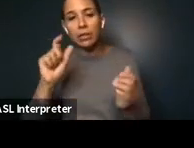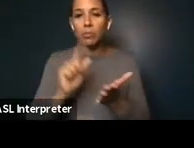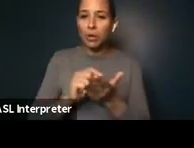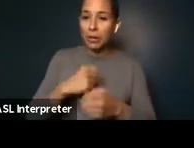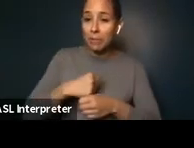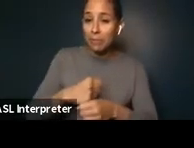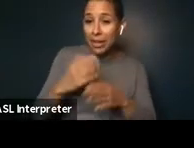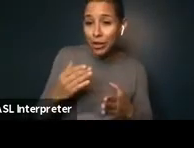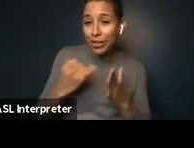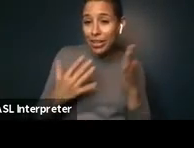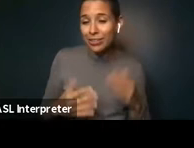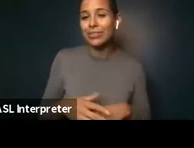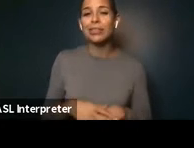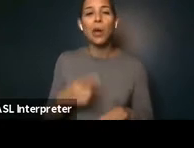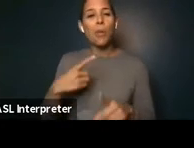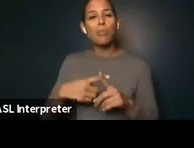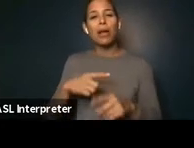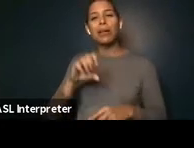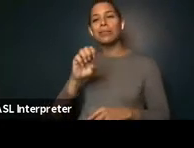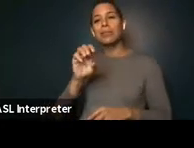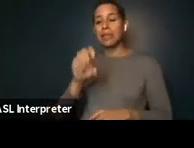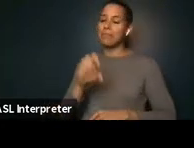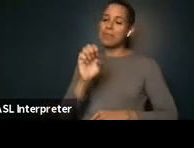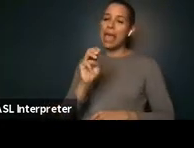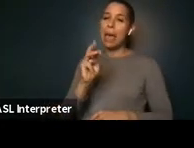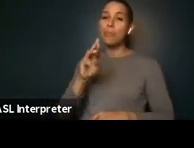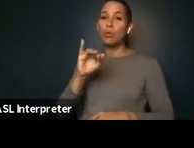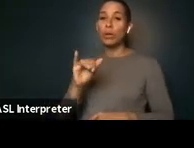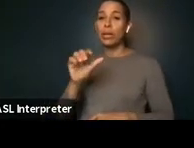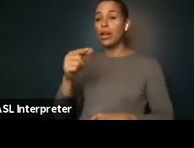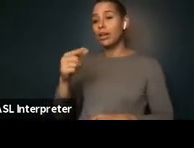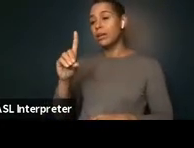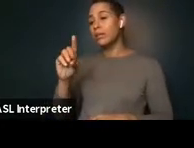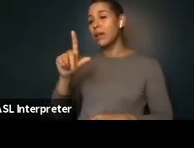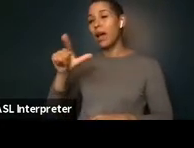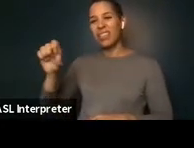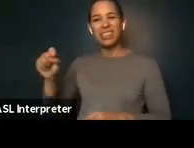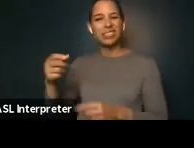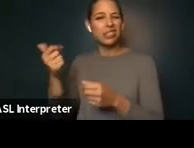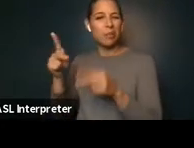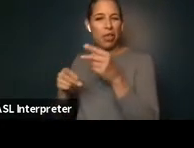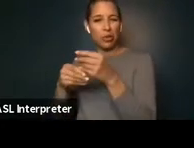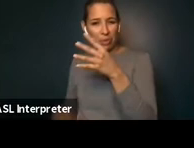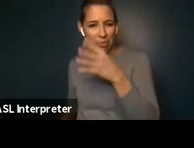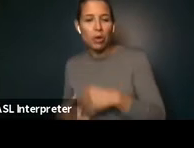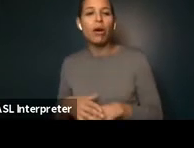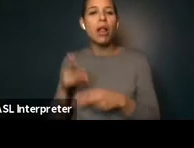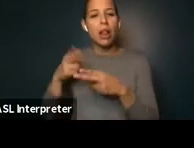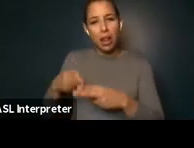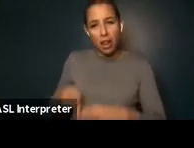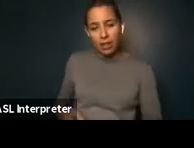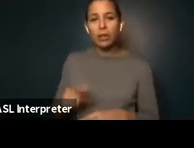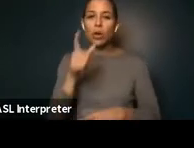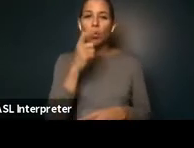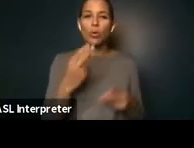Elizabeth Catlett and Emory Douglas, others who Kathy Kollwitz, others who really used the, this